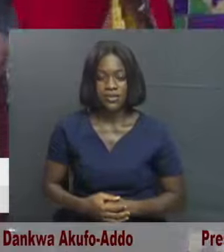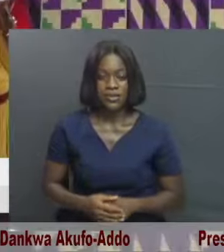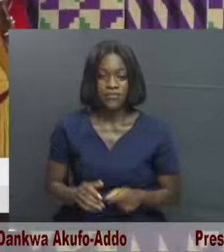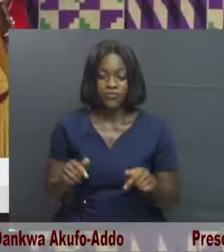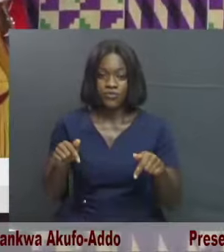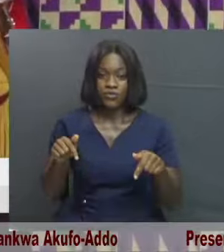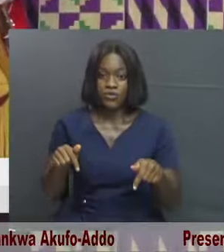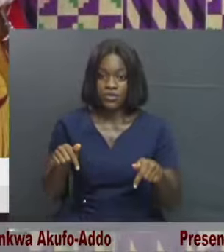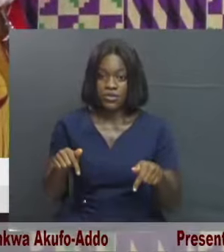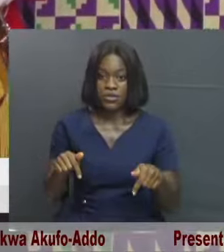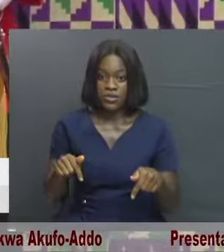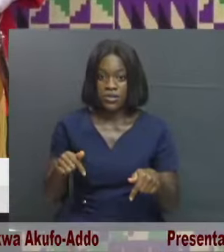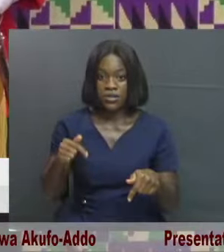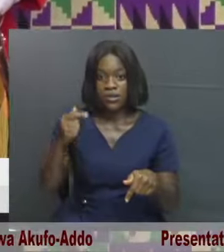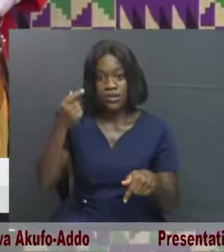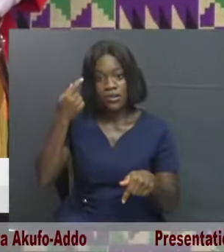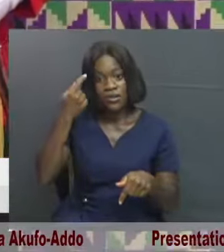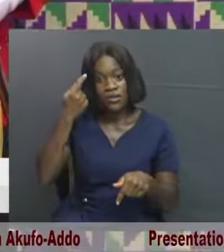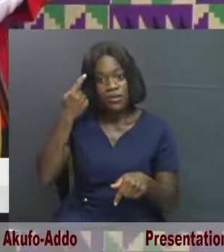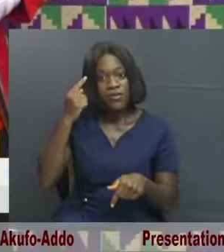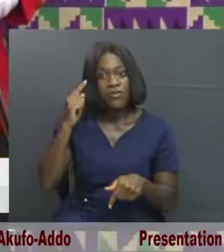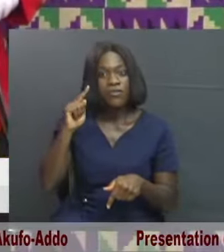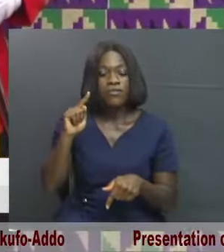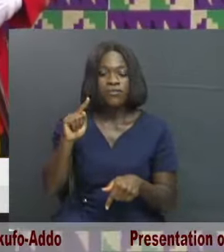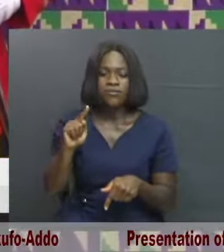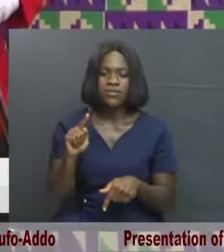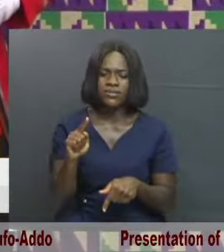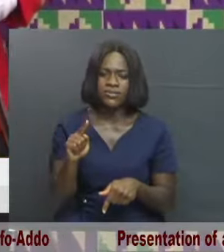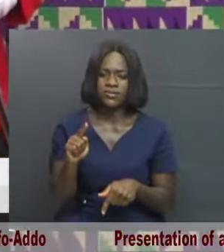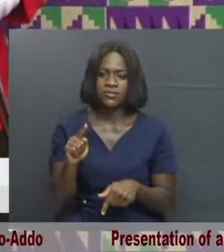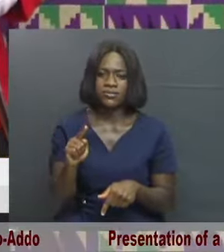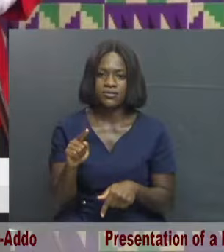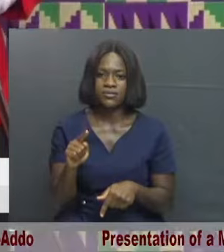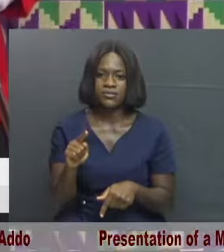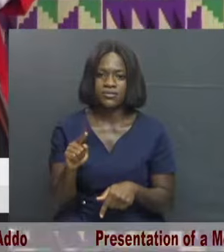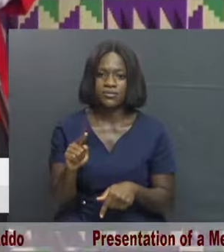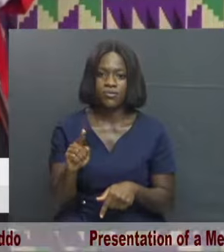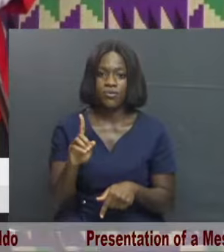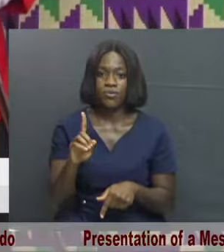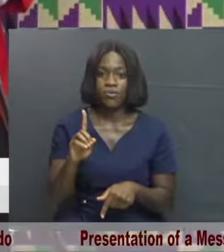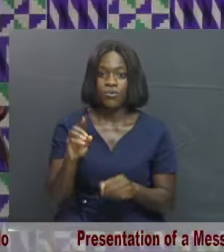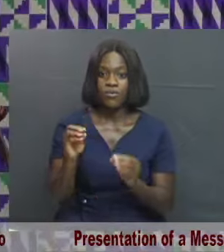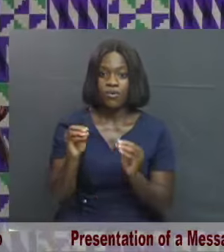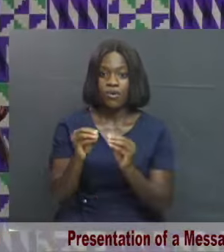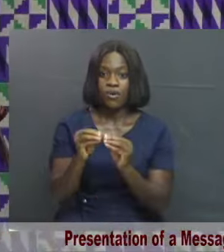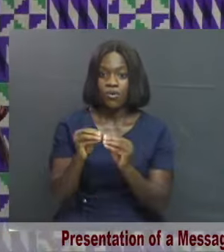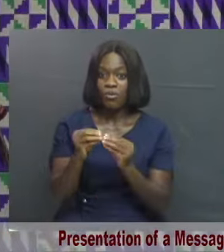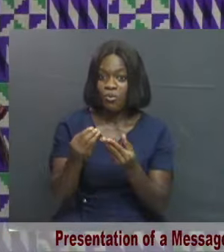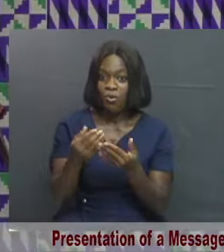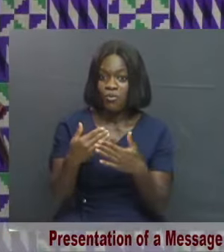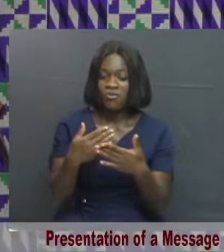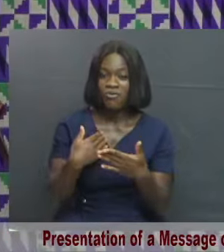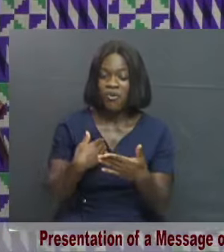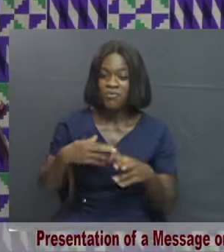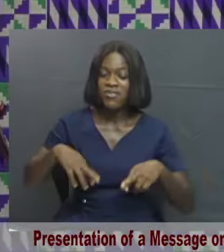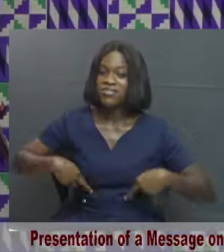occasion for the penultimate time I have one more still to give